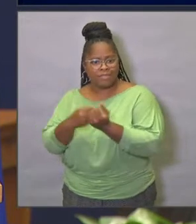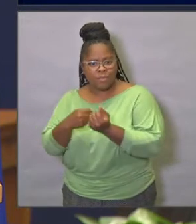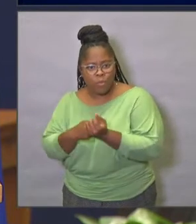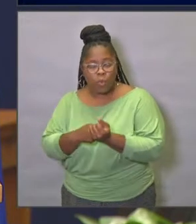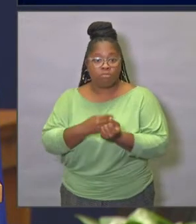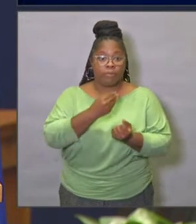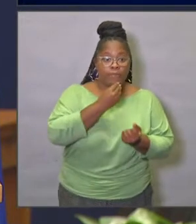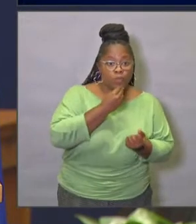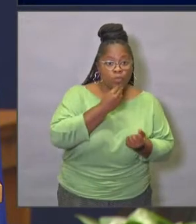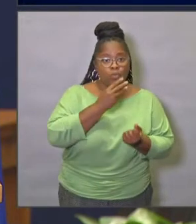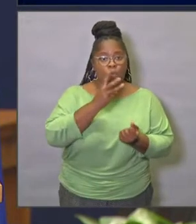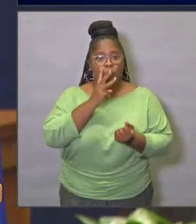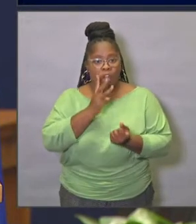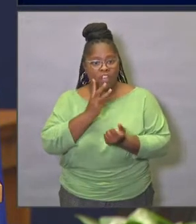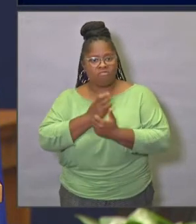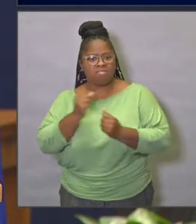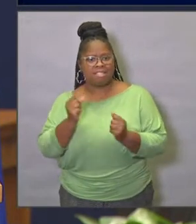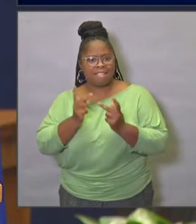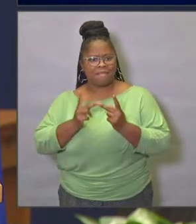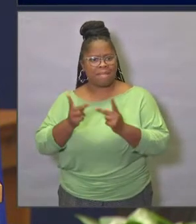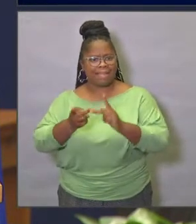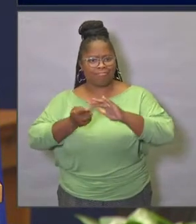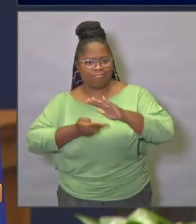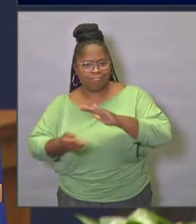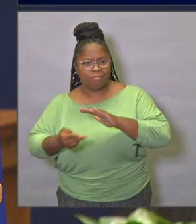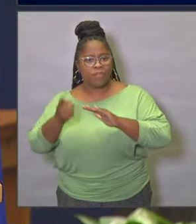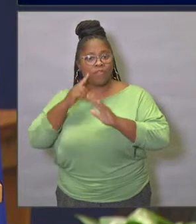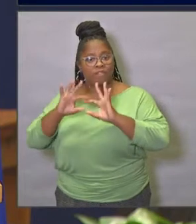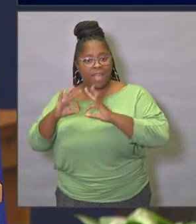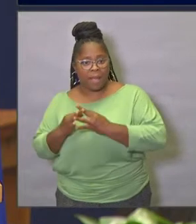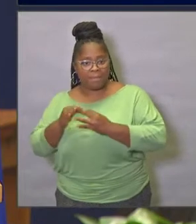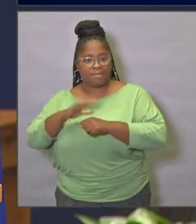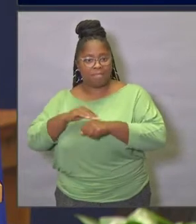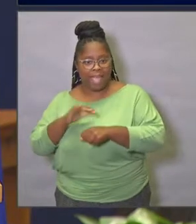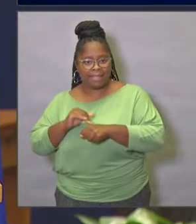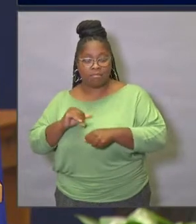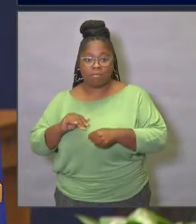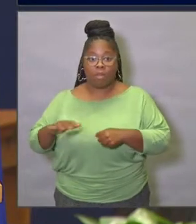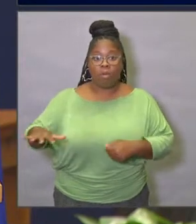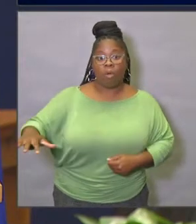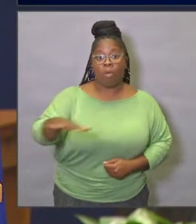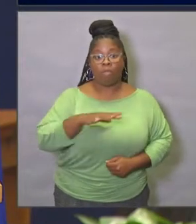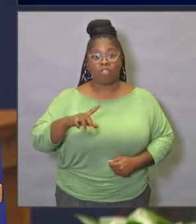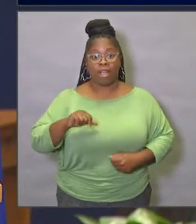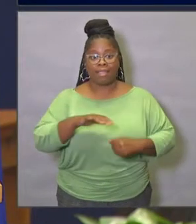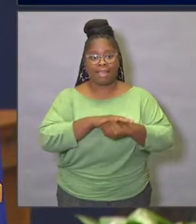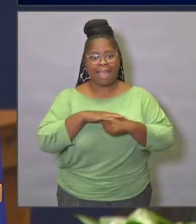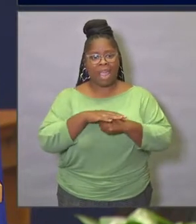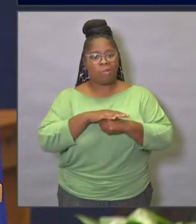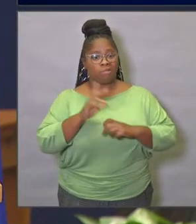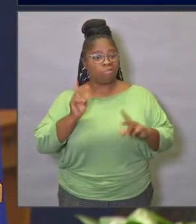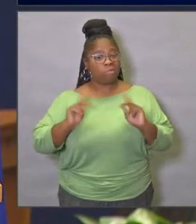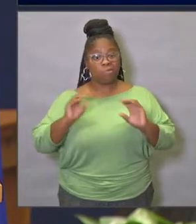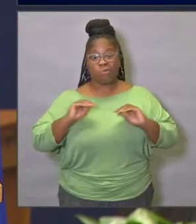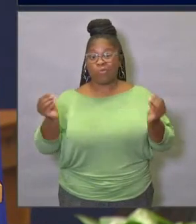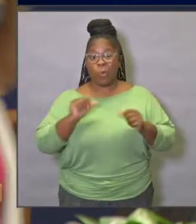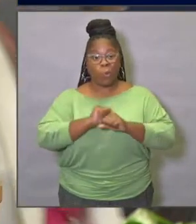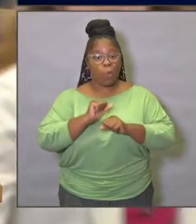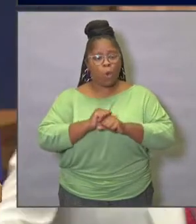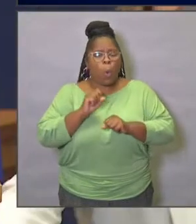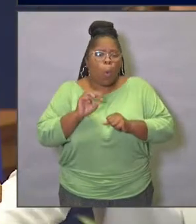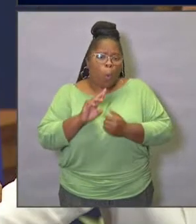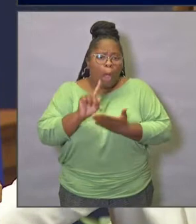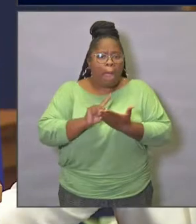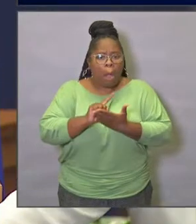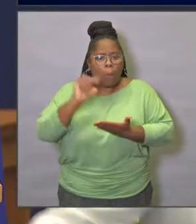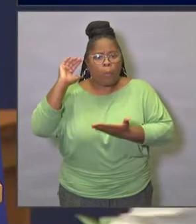for families and pets. And throughout the entire county, as many people remain out of work or are working less, we